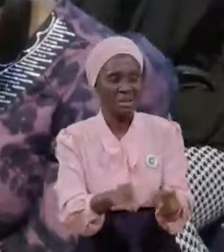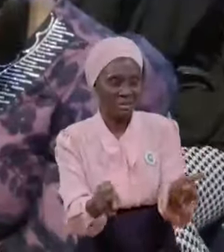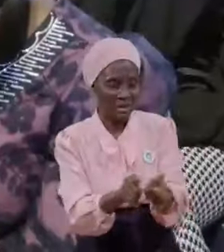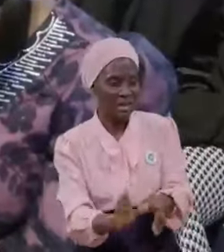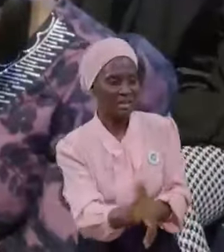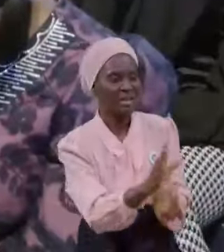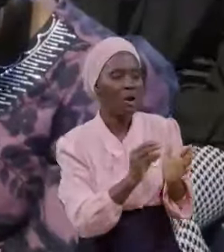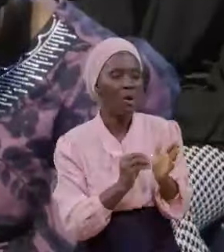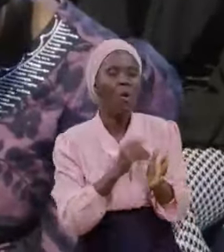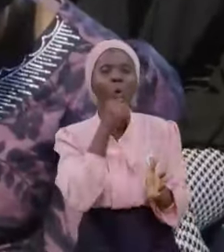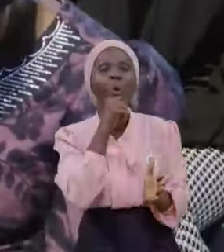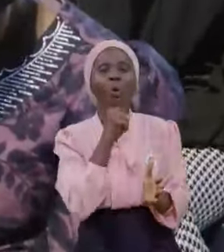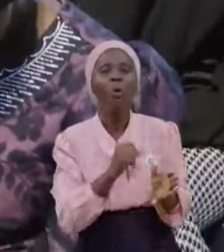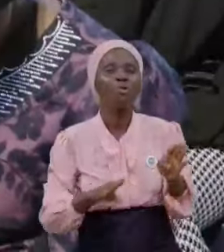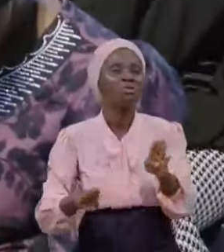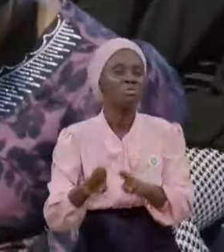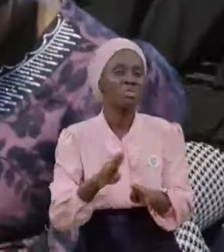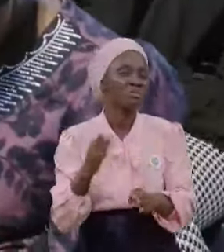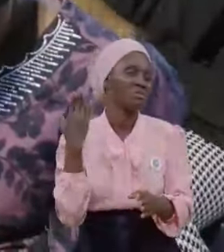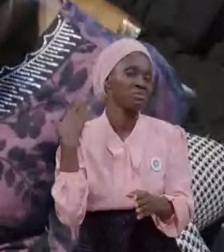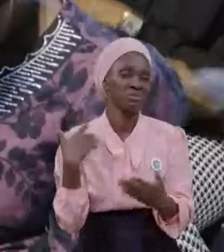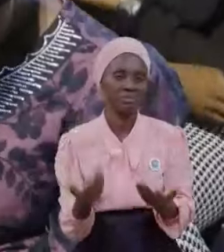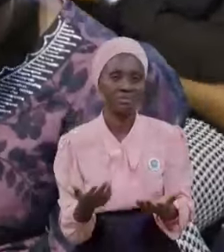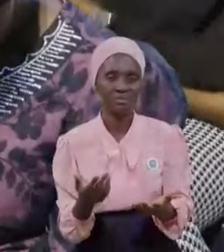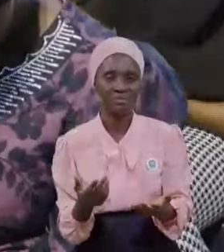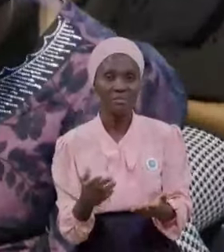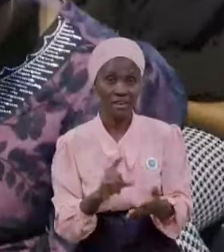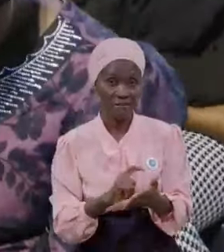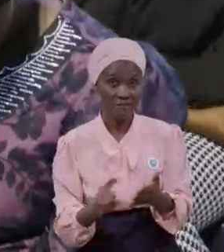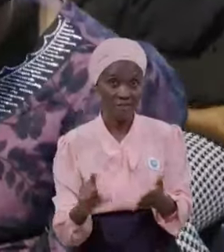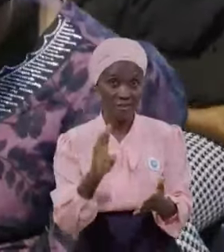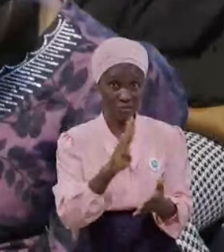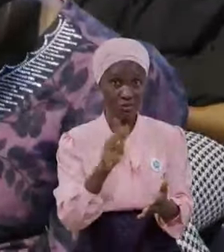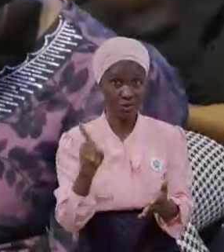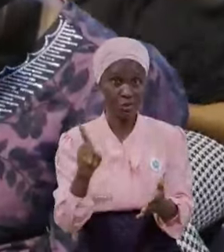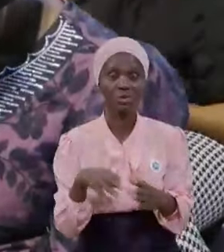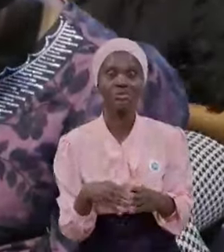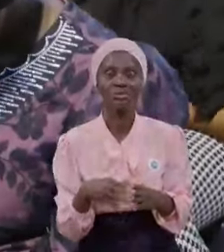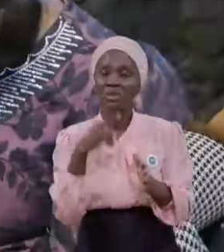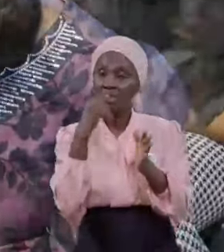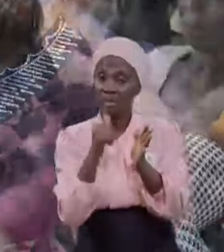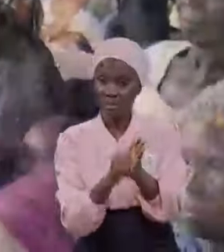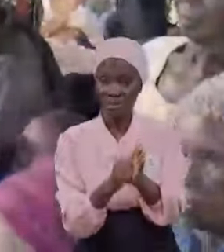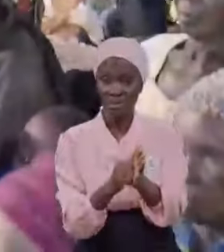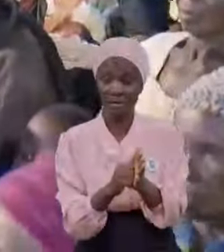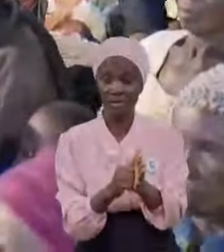41, it says, so these nations feared the